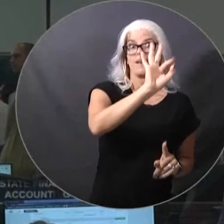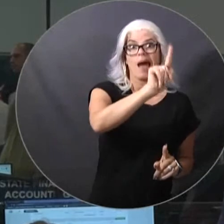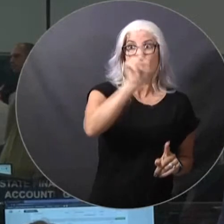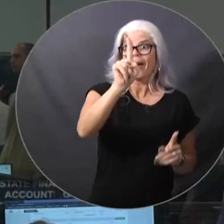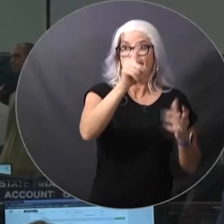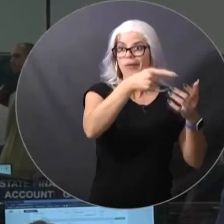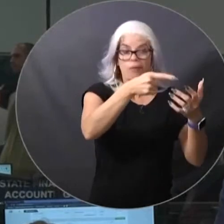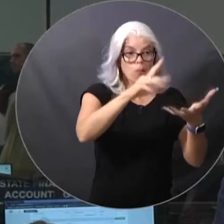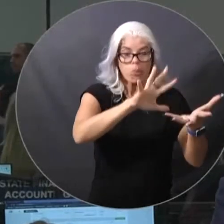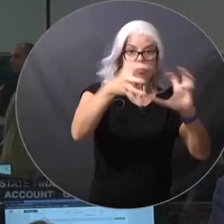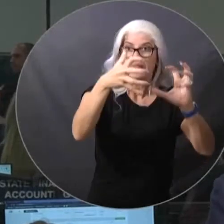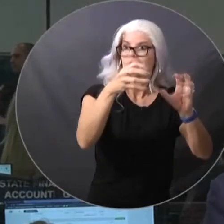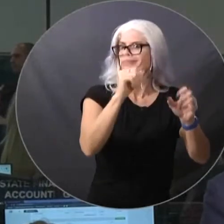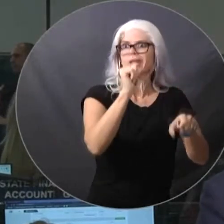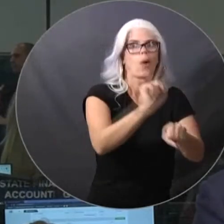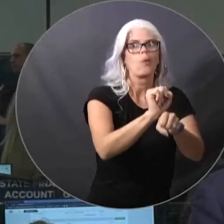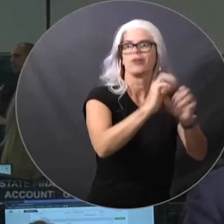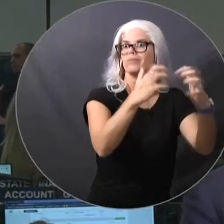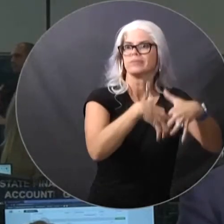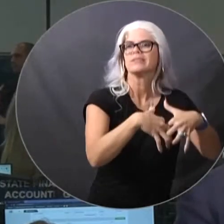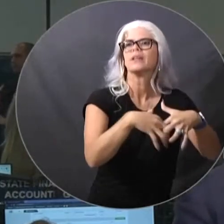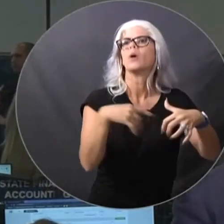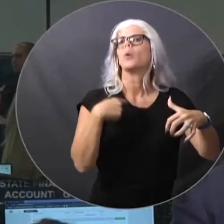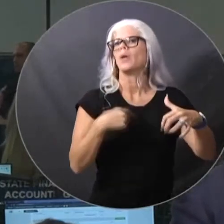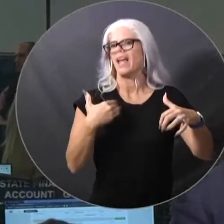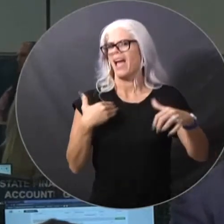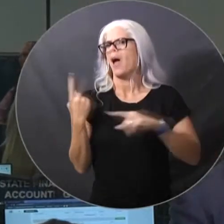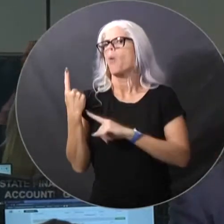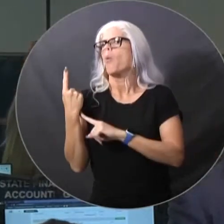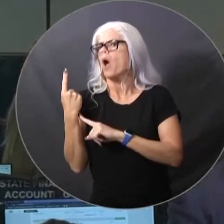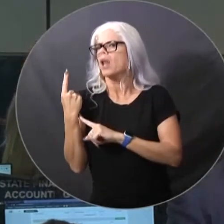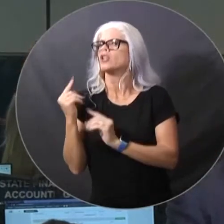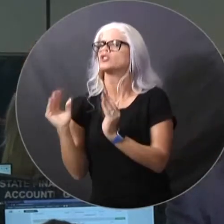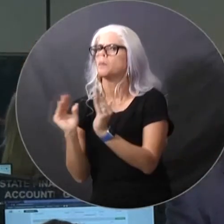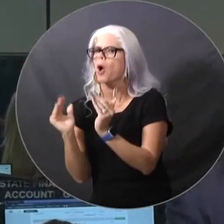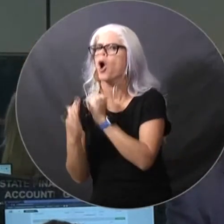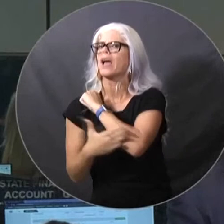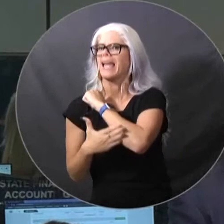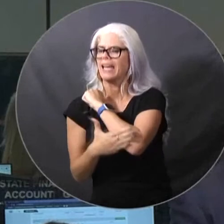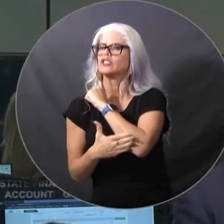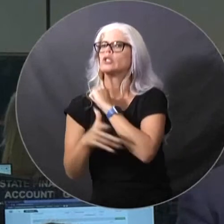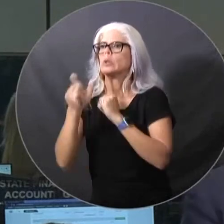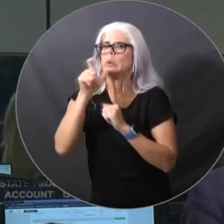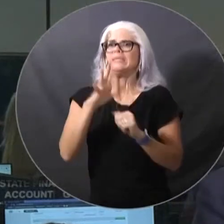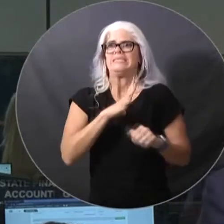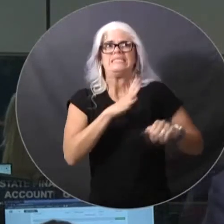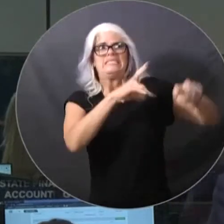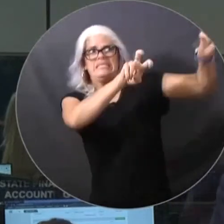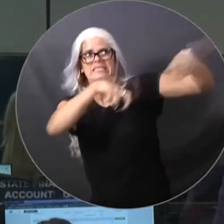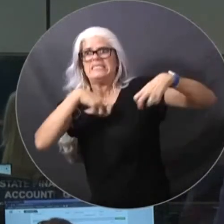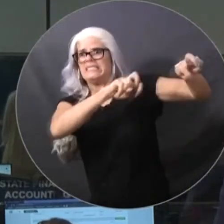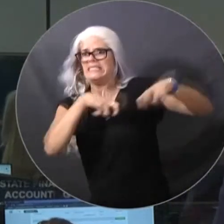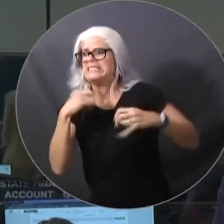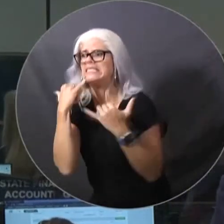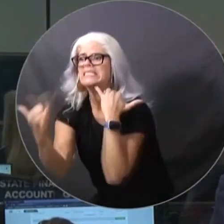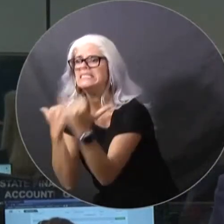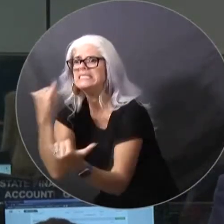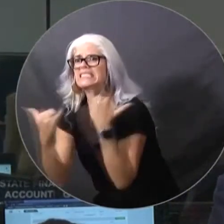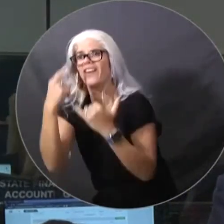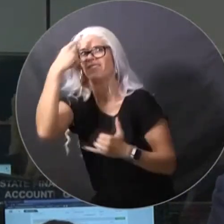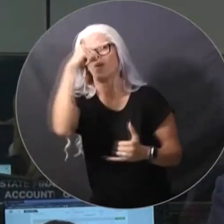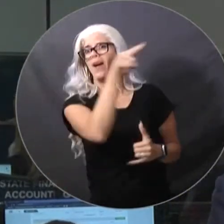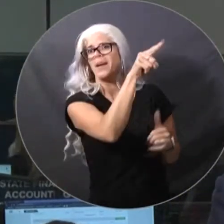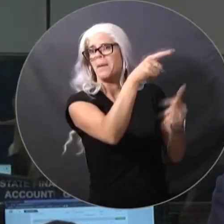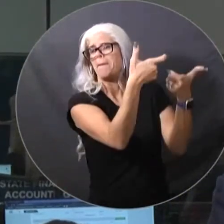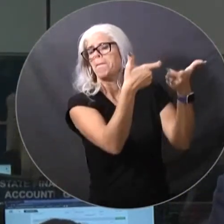area, we had one small rural county that was answering calls for the larger county saying that they had hundreds of calls. So I